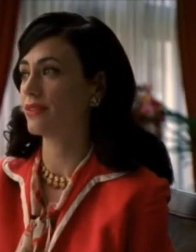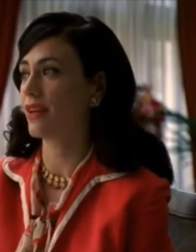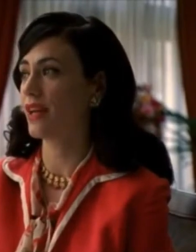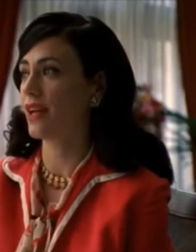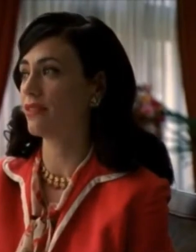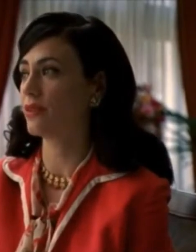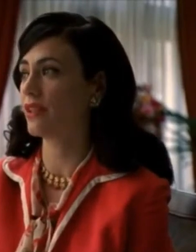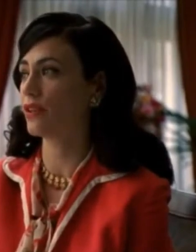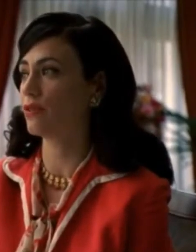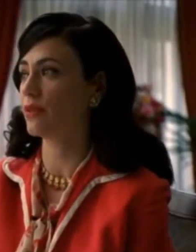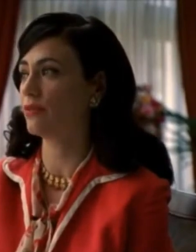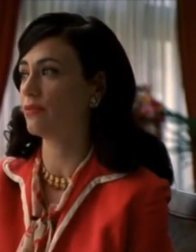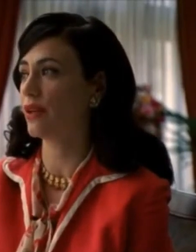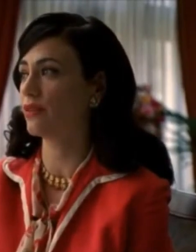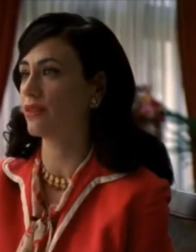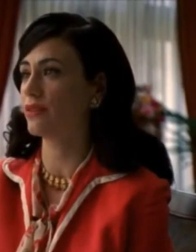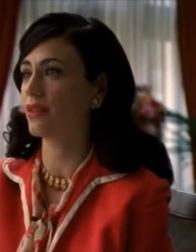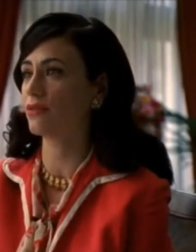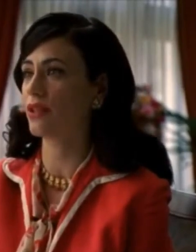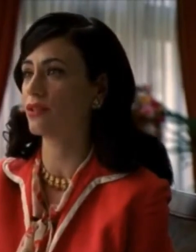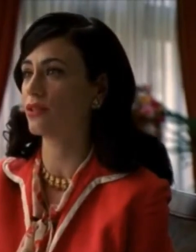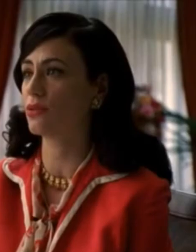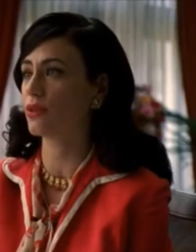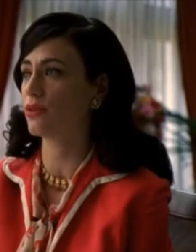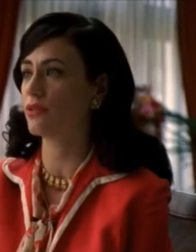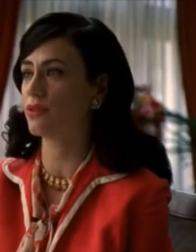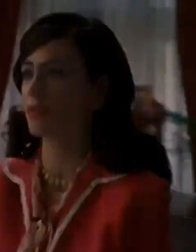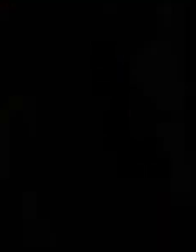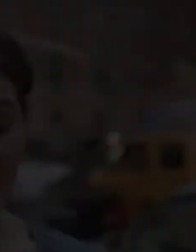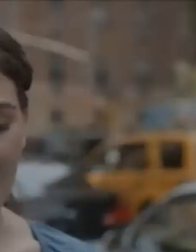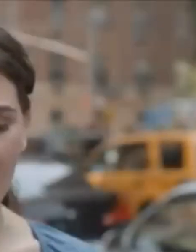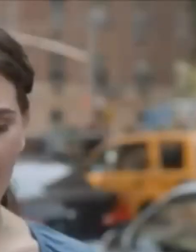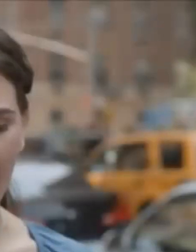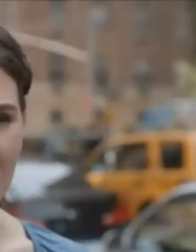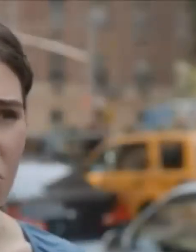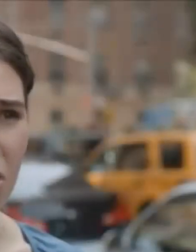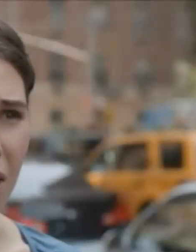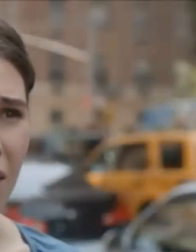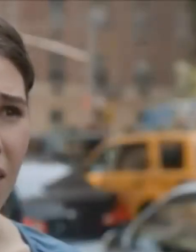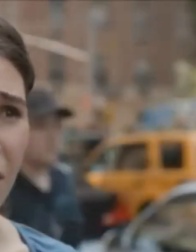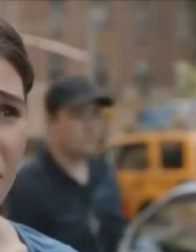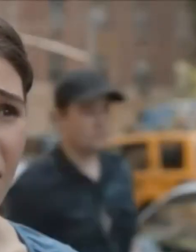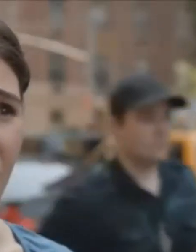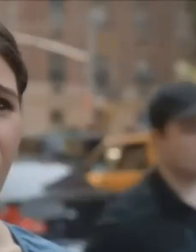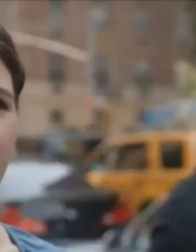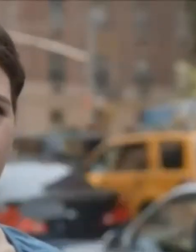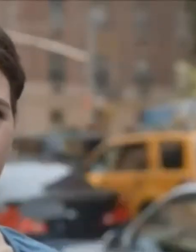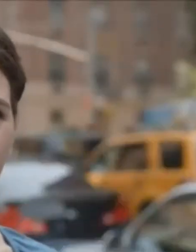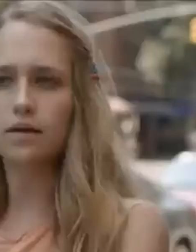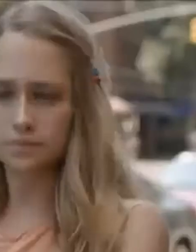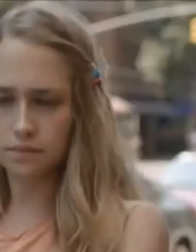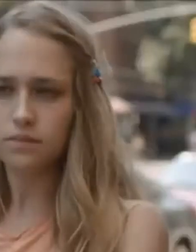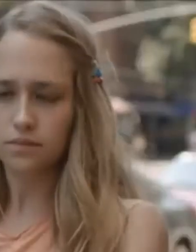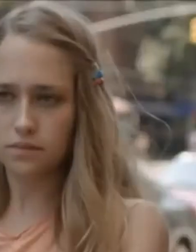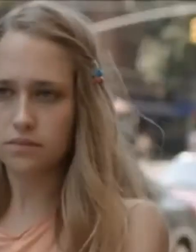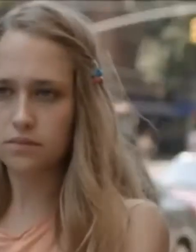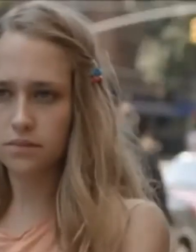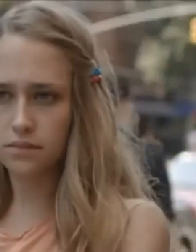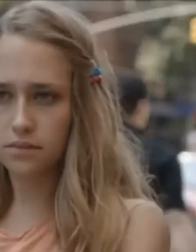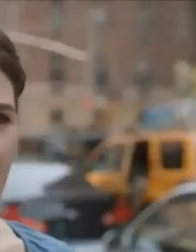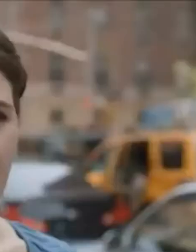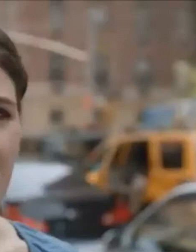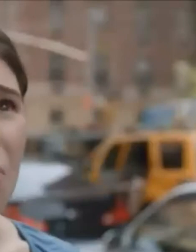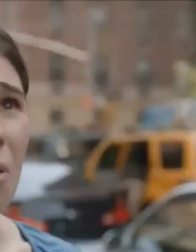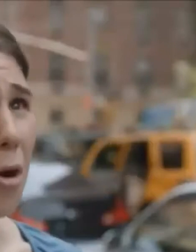my mother hadn't died having me, I could have been Marilyn instead of Rachel. No one would know the difference. His name is Bryce, which, like, hello, good name. He works in